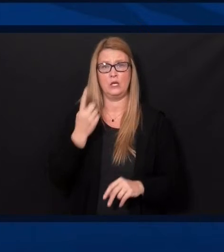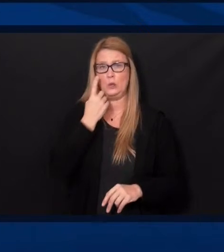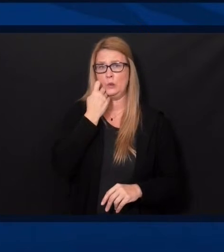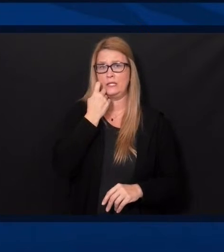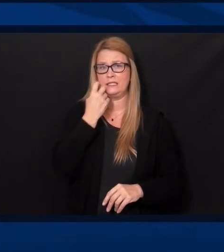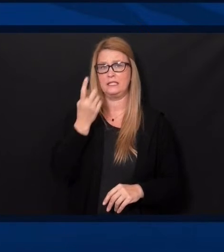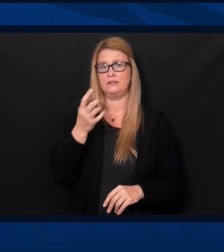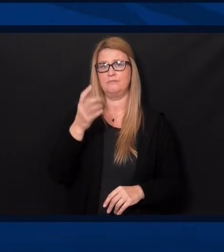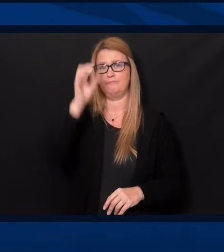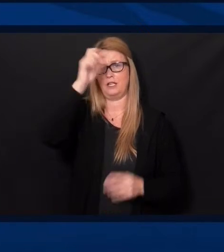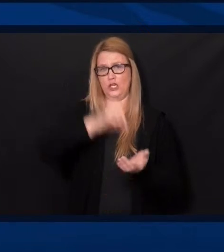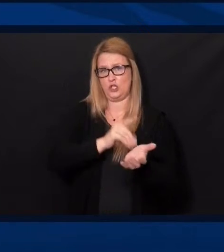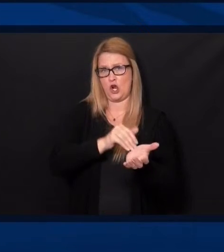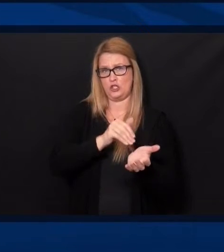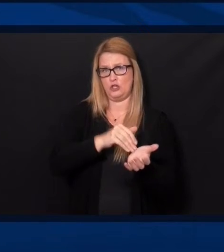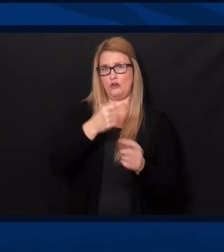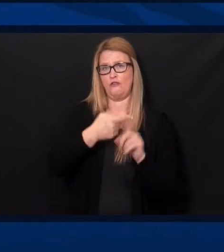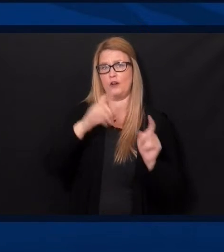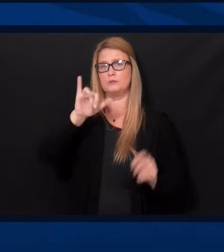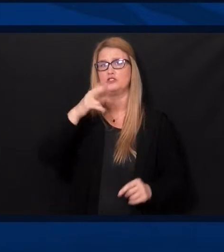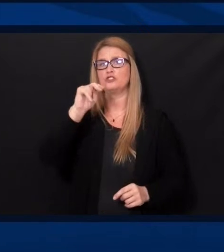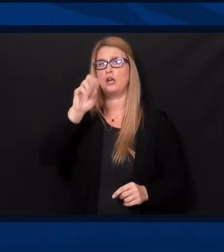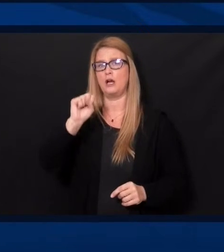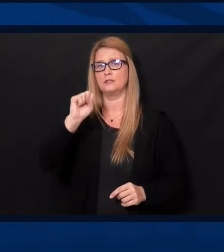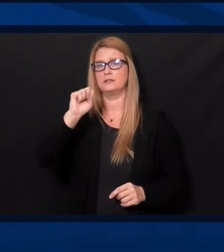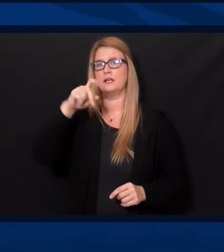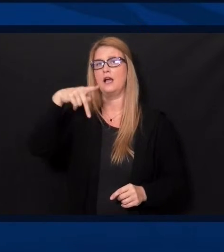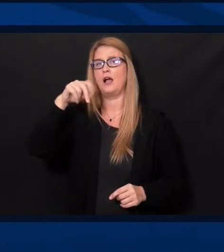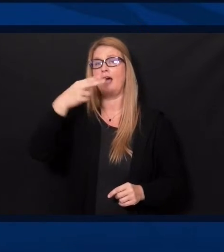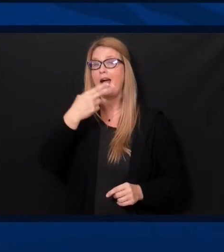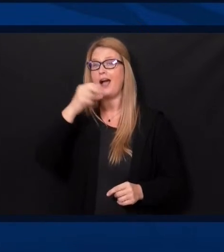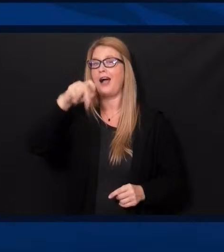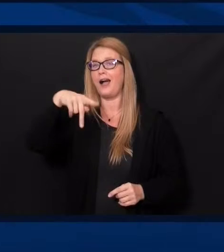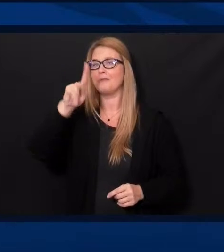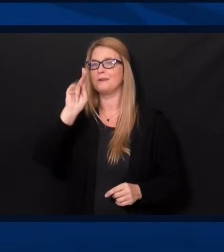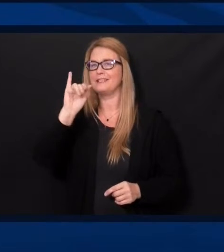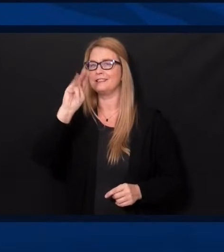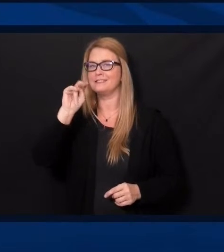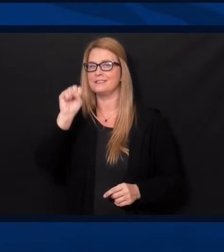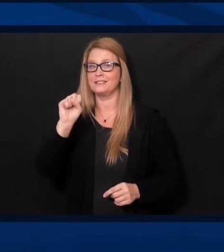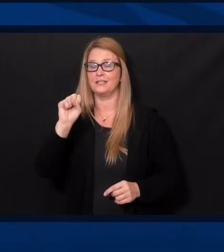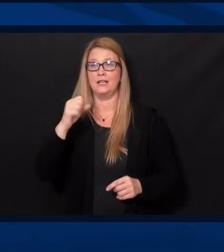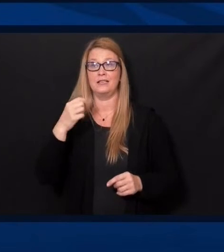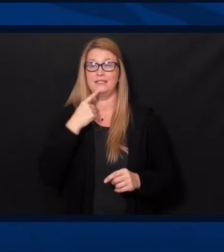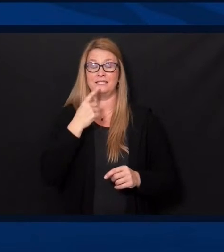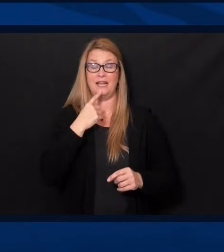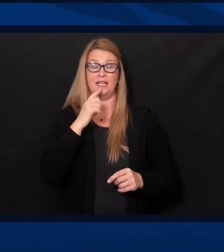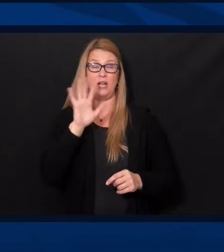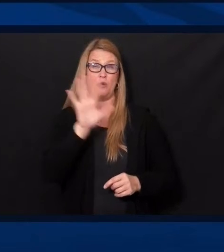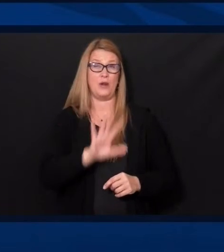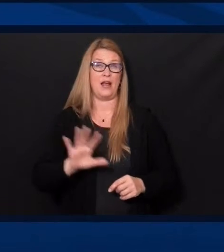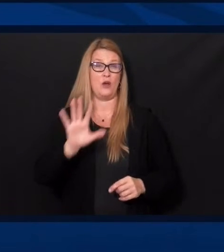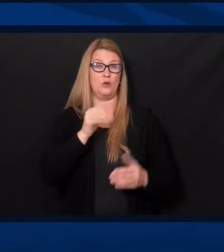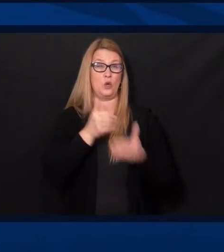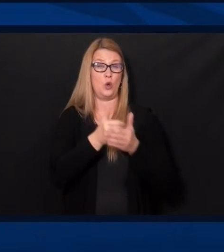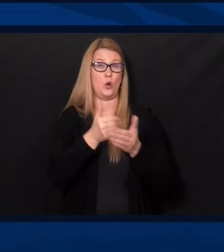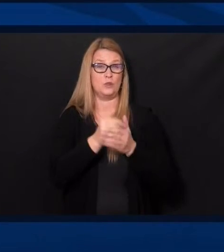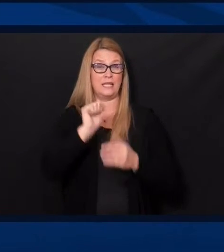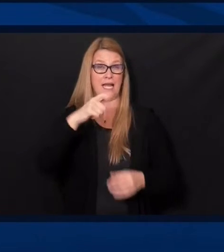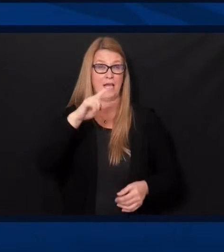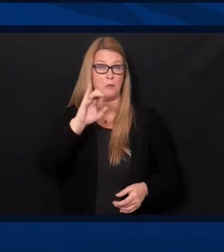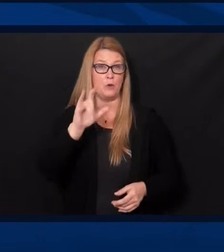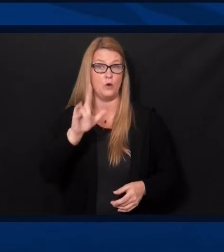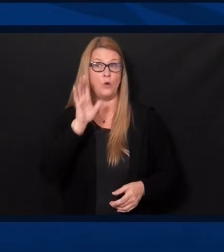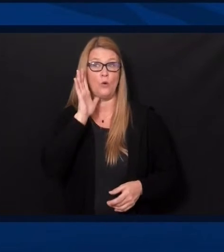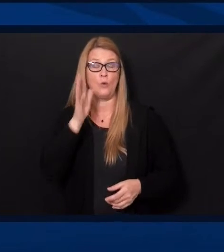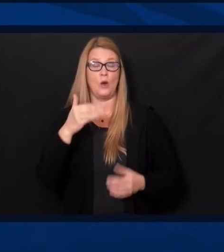from Johns Hopkins wrote an op-ed in the Wall Street Journal saying that by April, we could be approaching or at